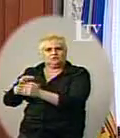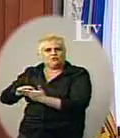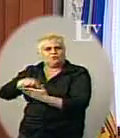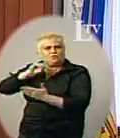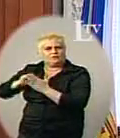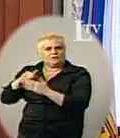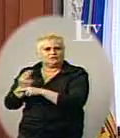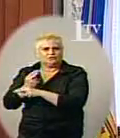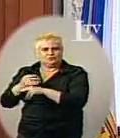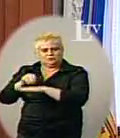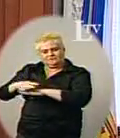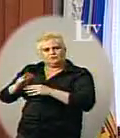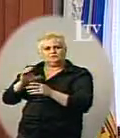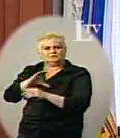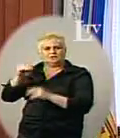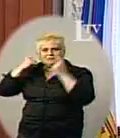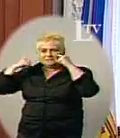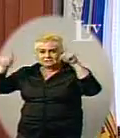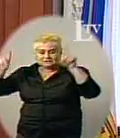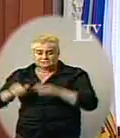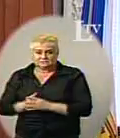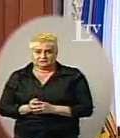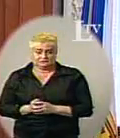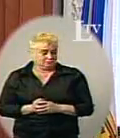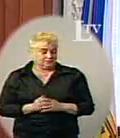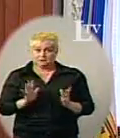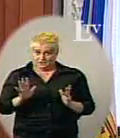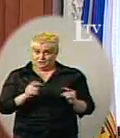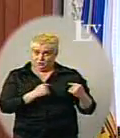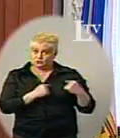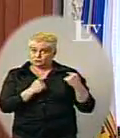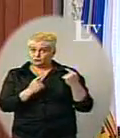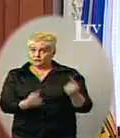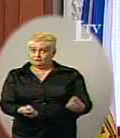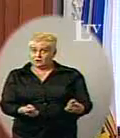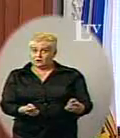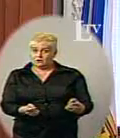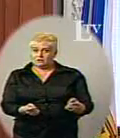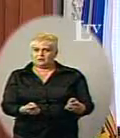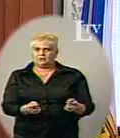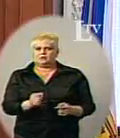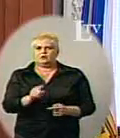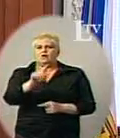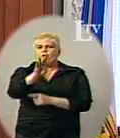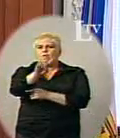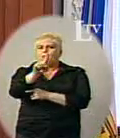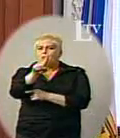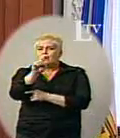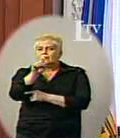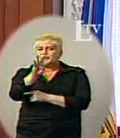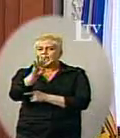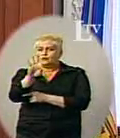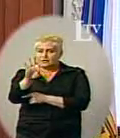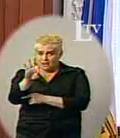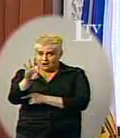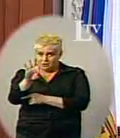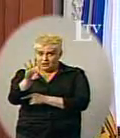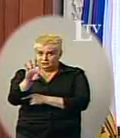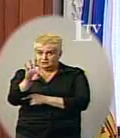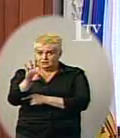the province has made 149 productivity training investments totaling